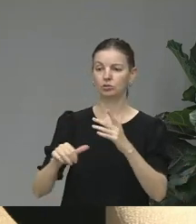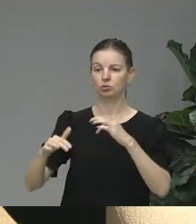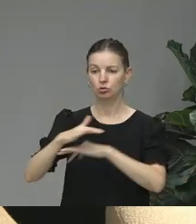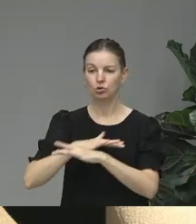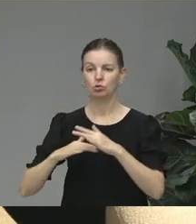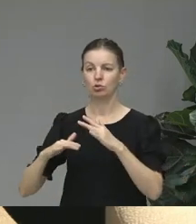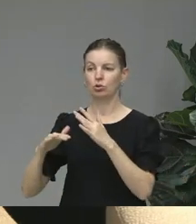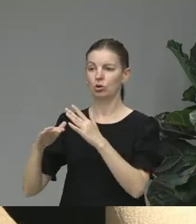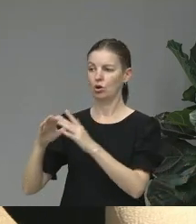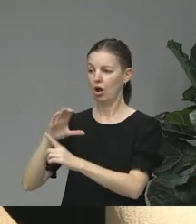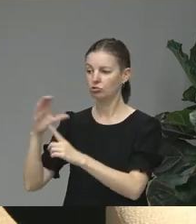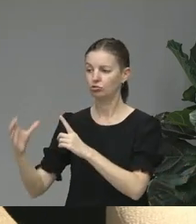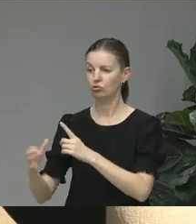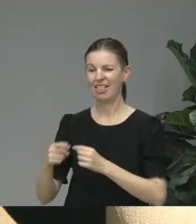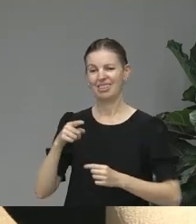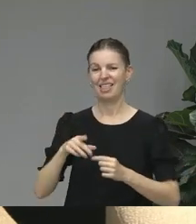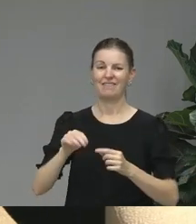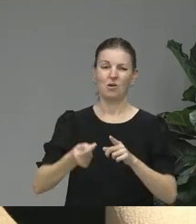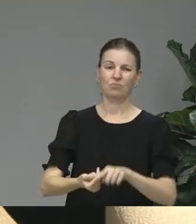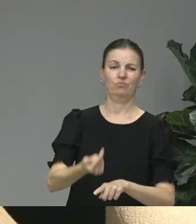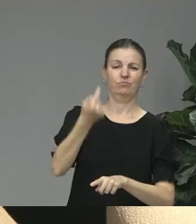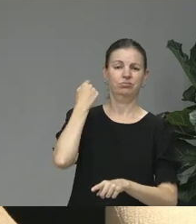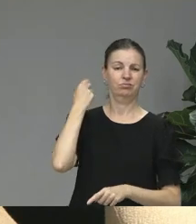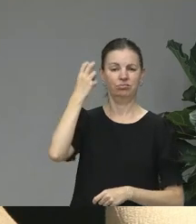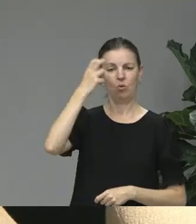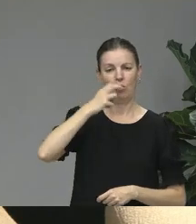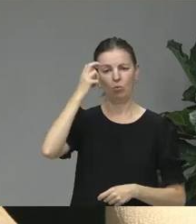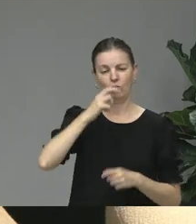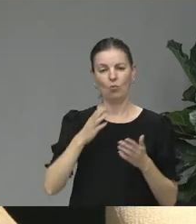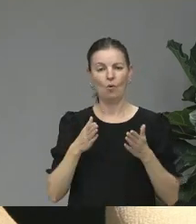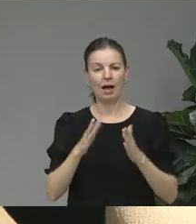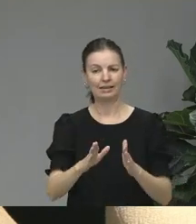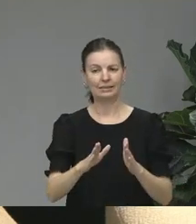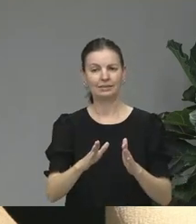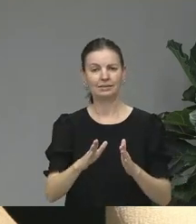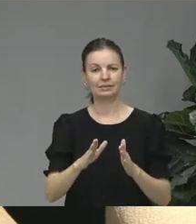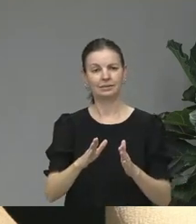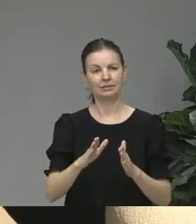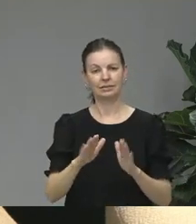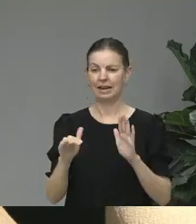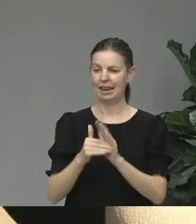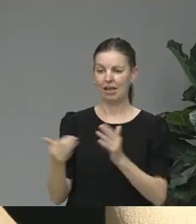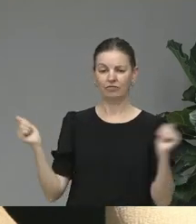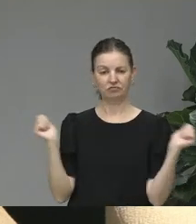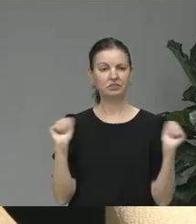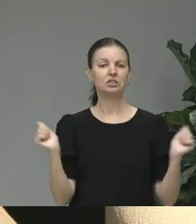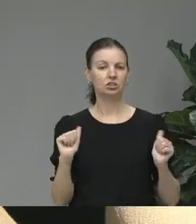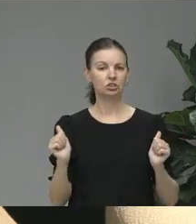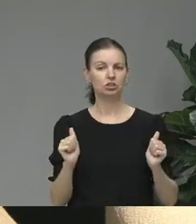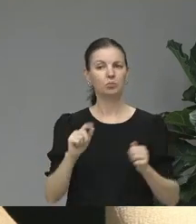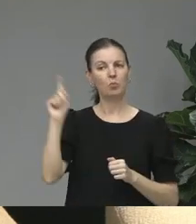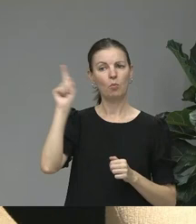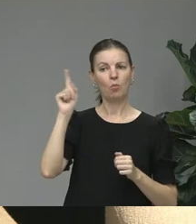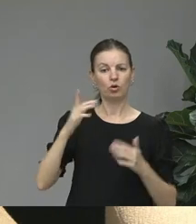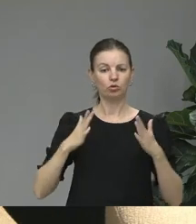the Cold War political time in which the foundational treaties were drafted. It doesn't really have a place in modern human rights